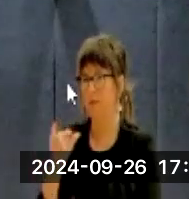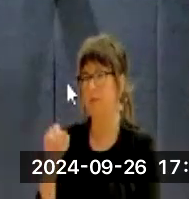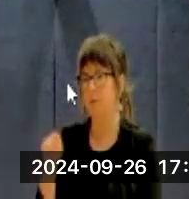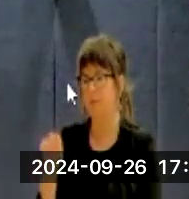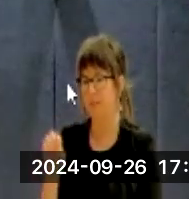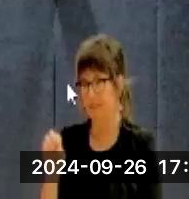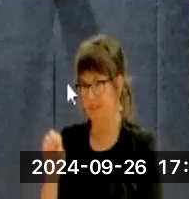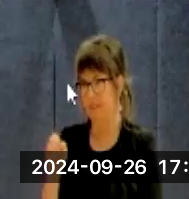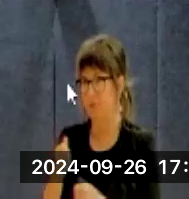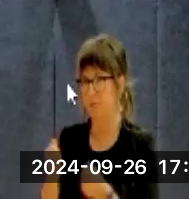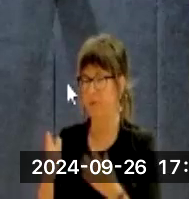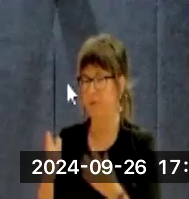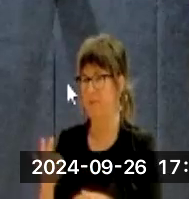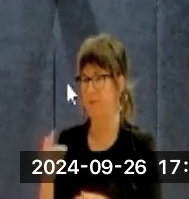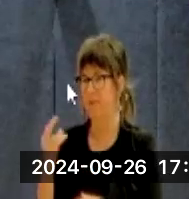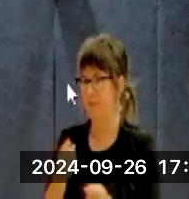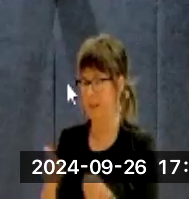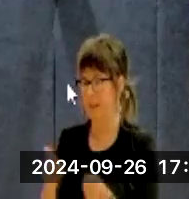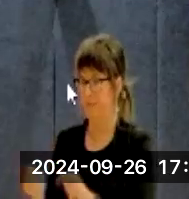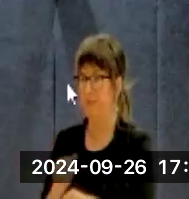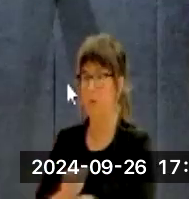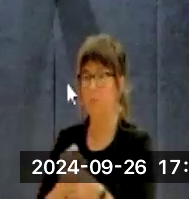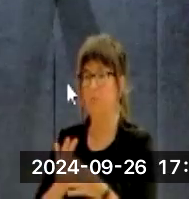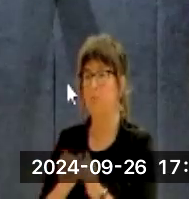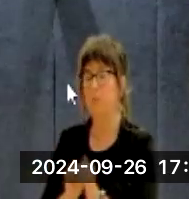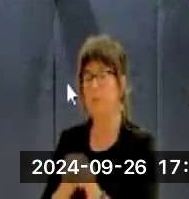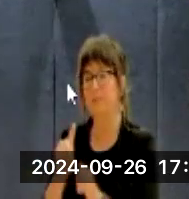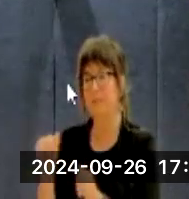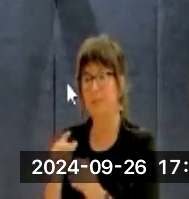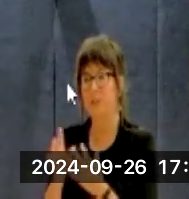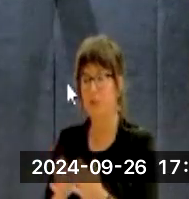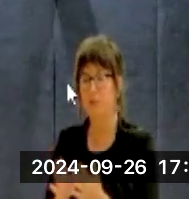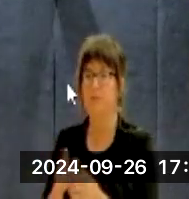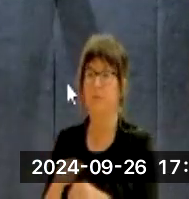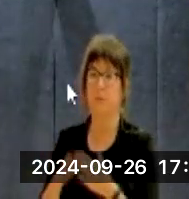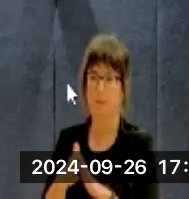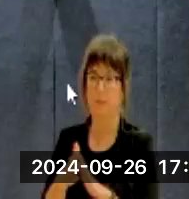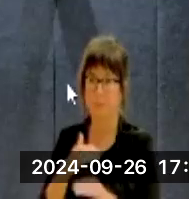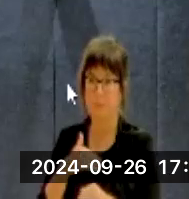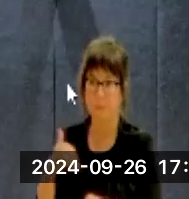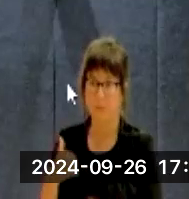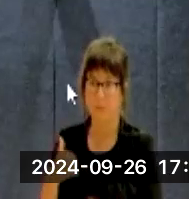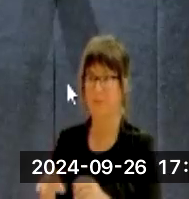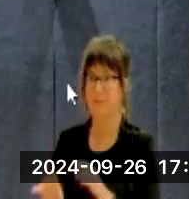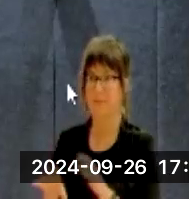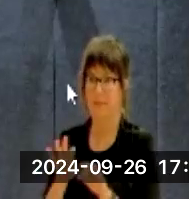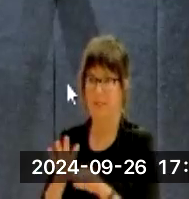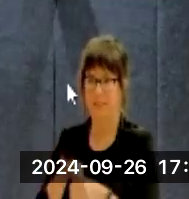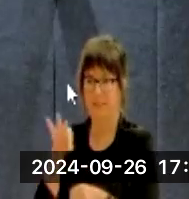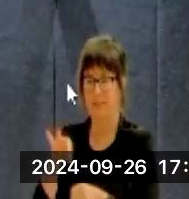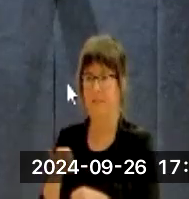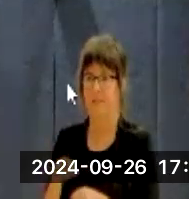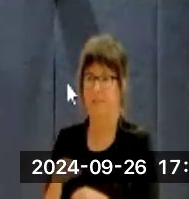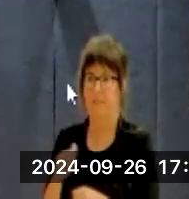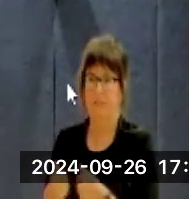Affairs, with an extensive career working closely with disability leaders, community members, and elected officials throughout the country to